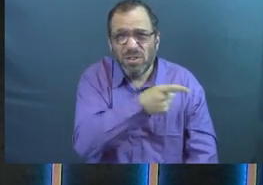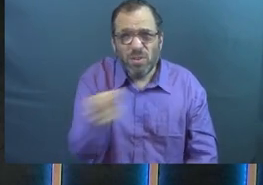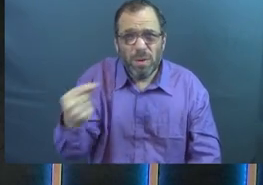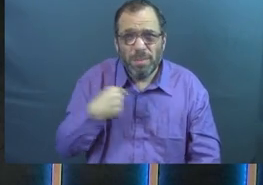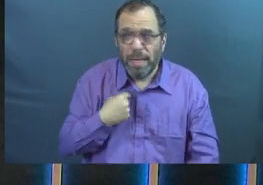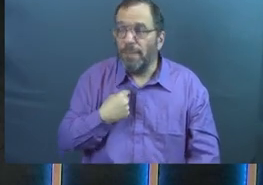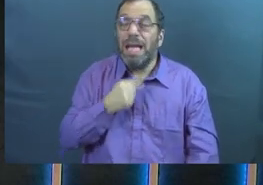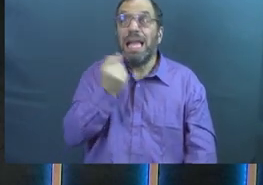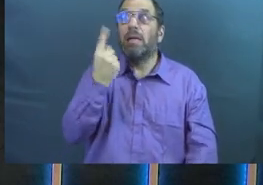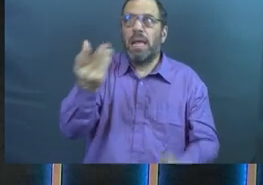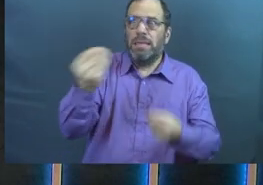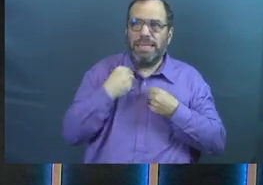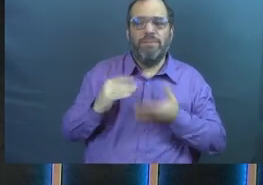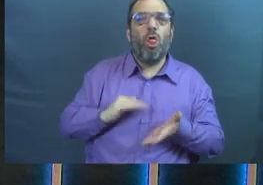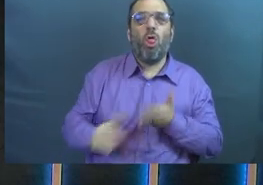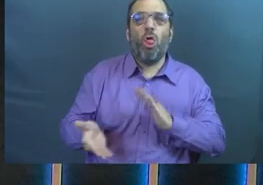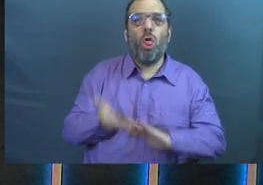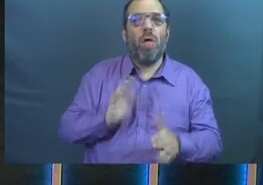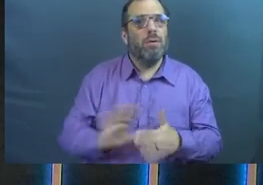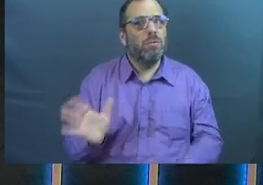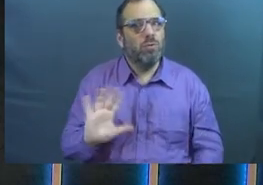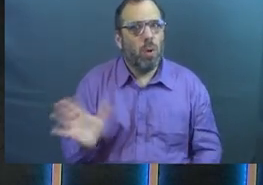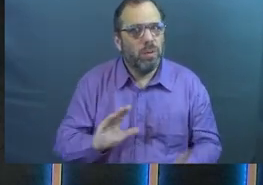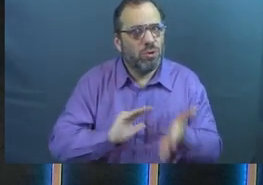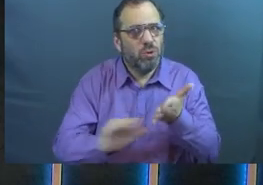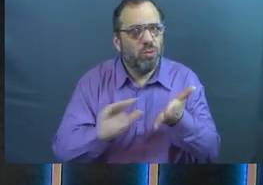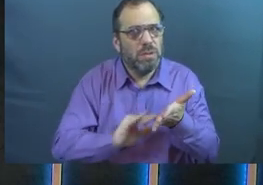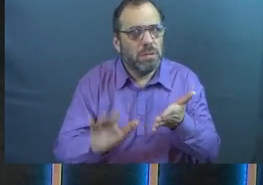Not understands us to give us excuses.